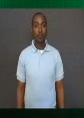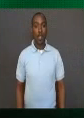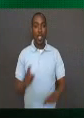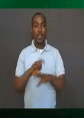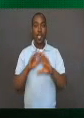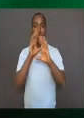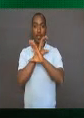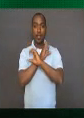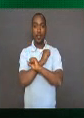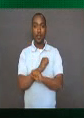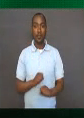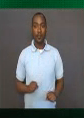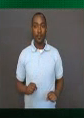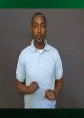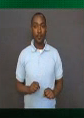Time's up!